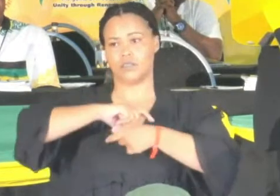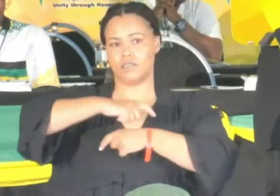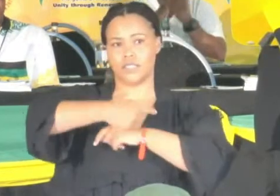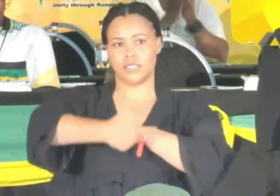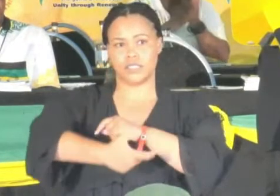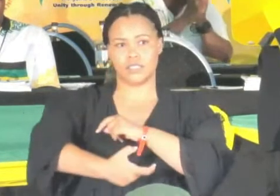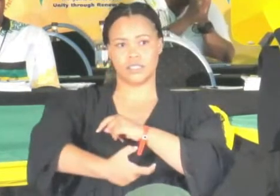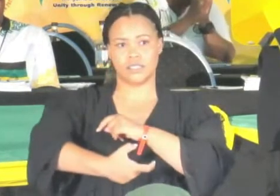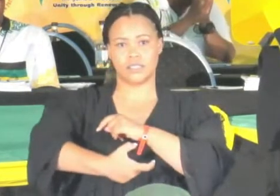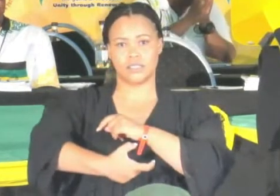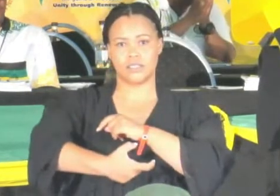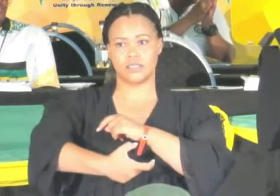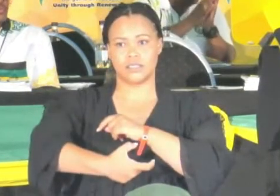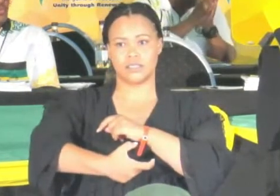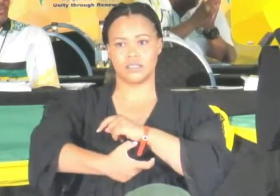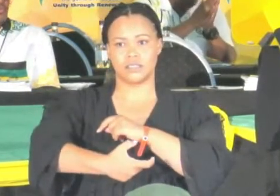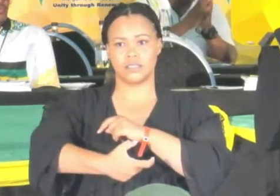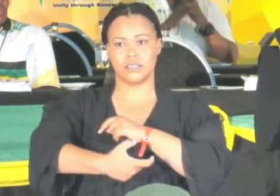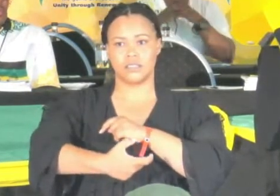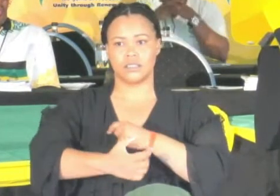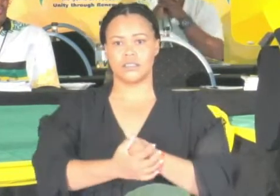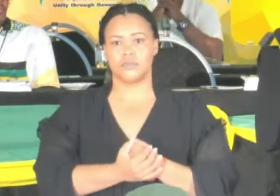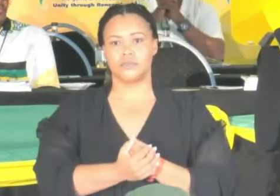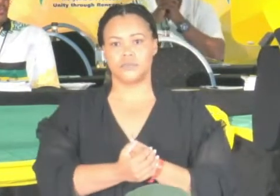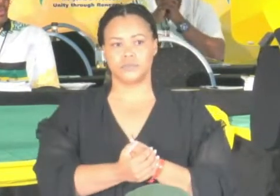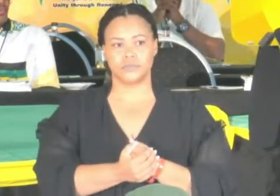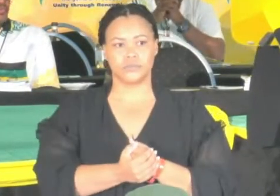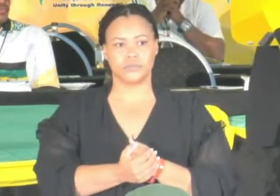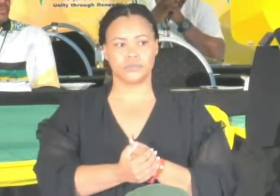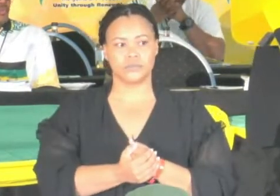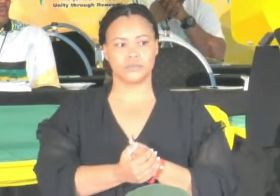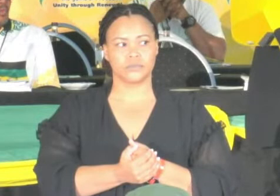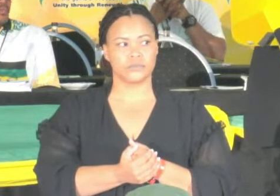Conference. Happy New Year to all of you.